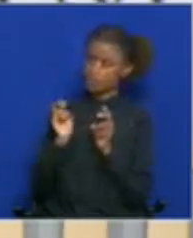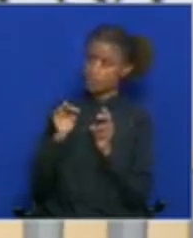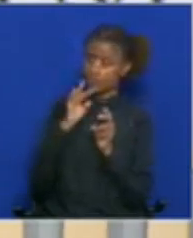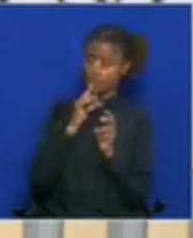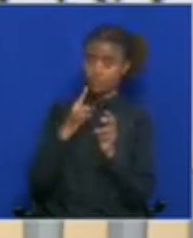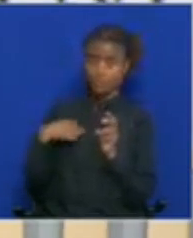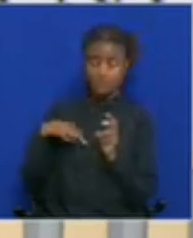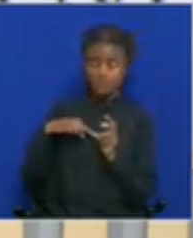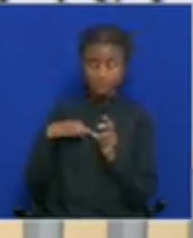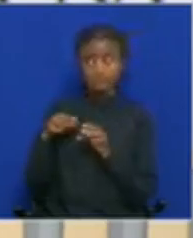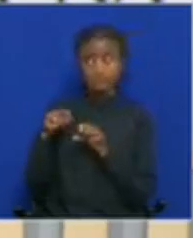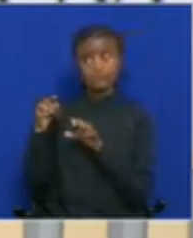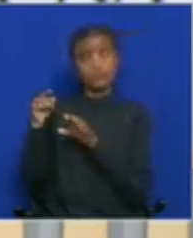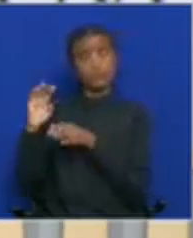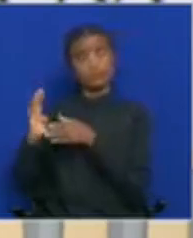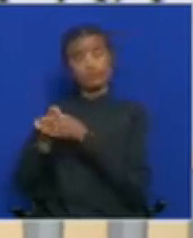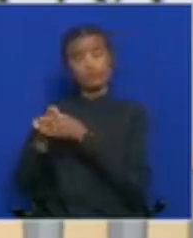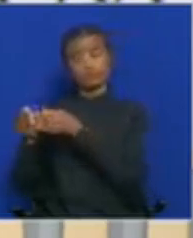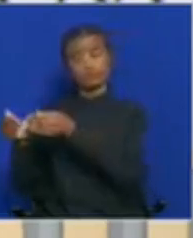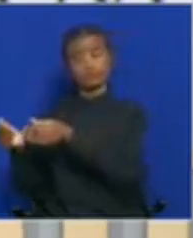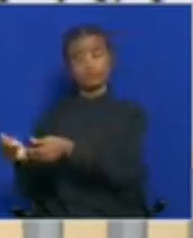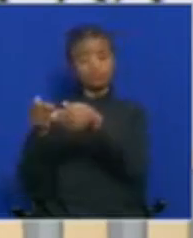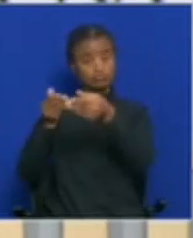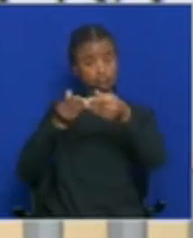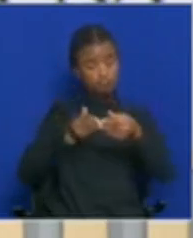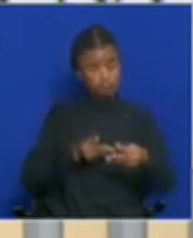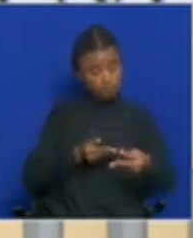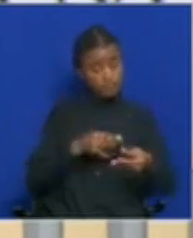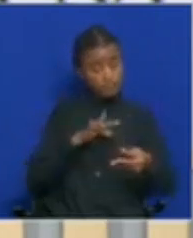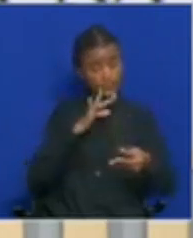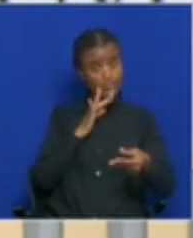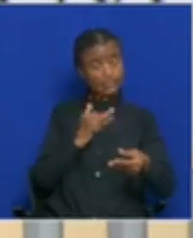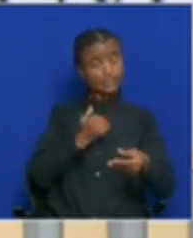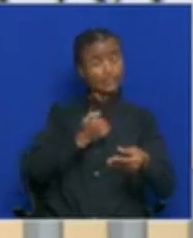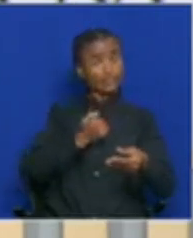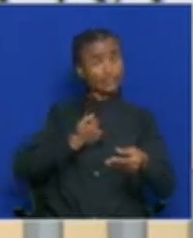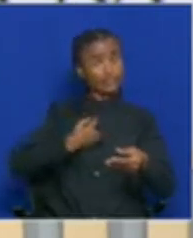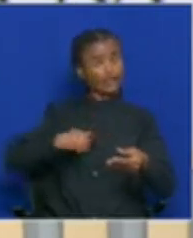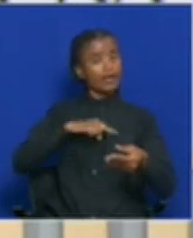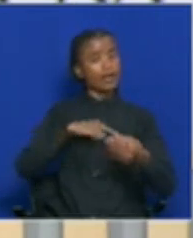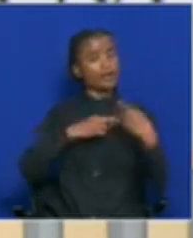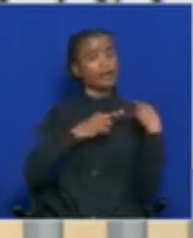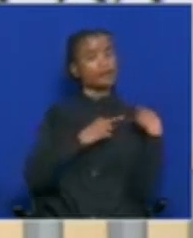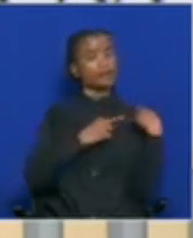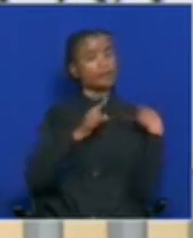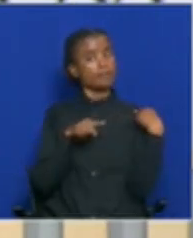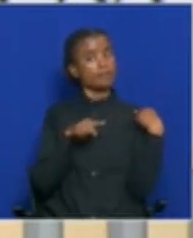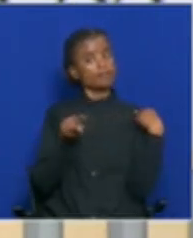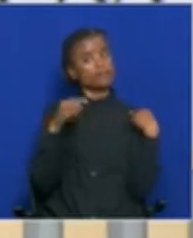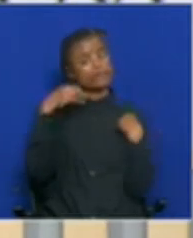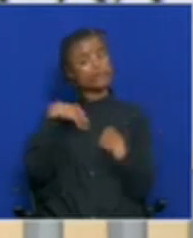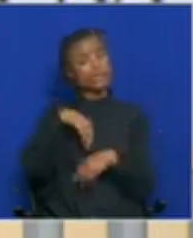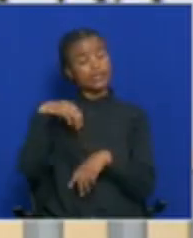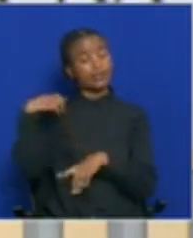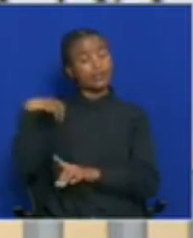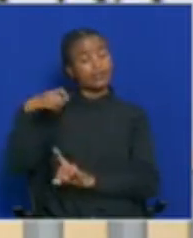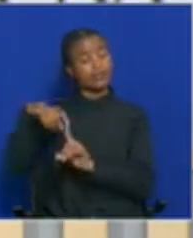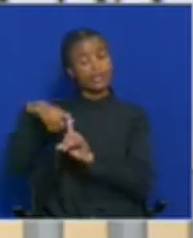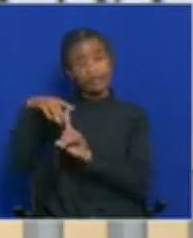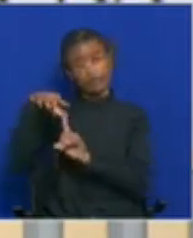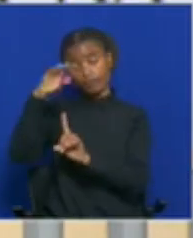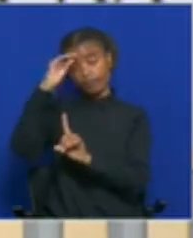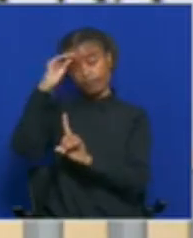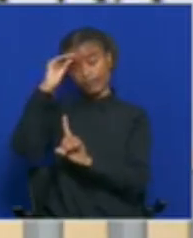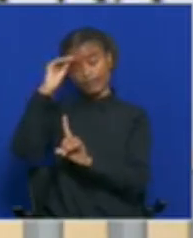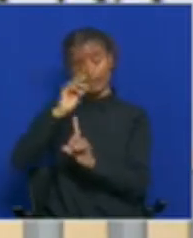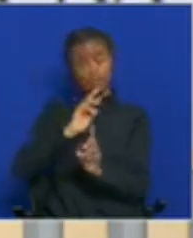meant that it's now our responsibility to report or something like that. So that's why I just put it